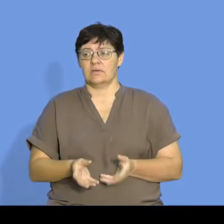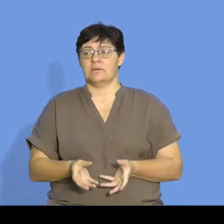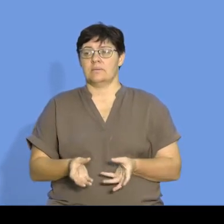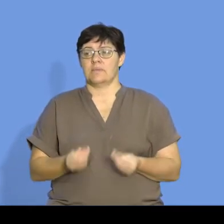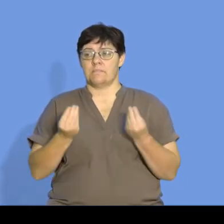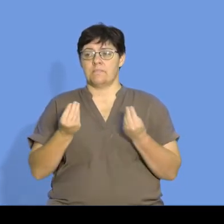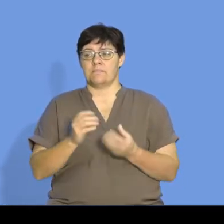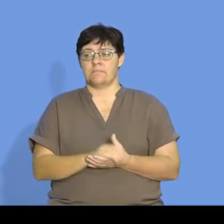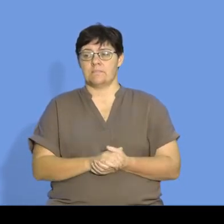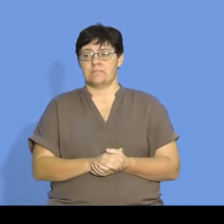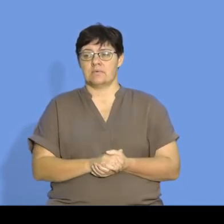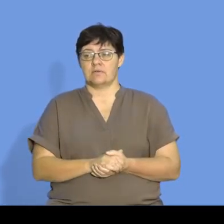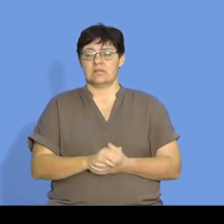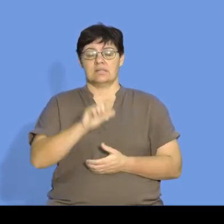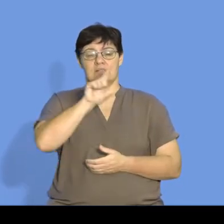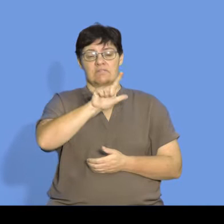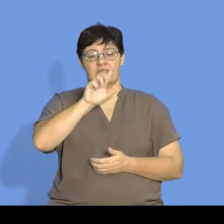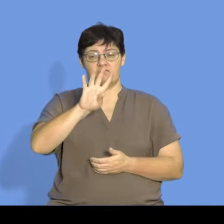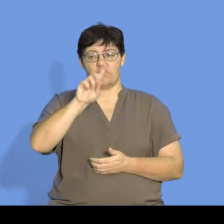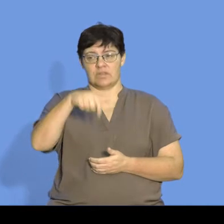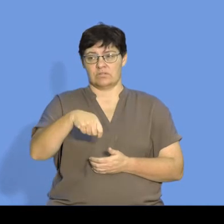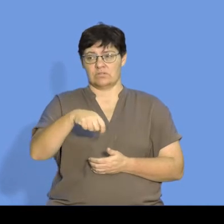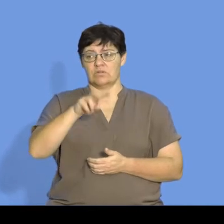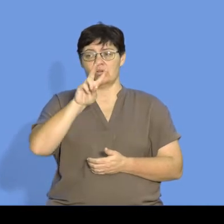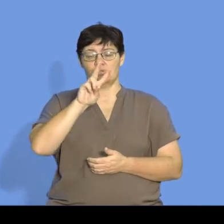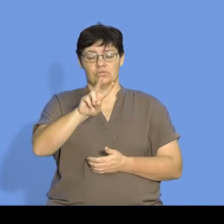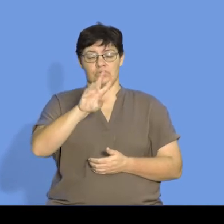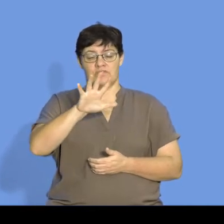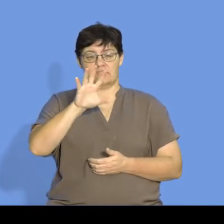123,750, and this will then give you your gross profit of